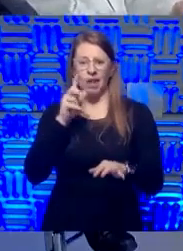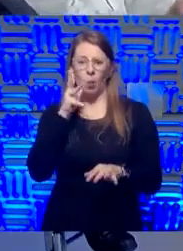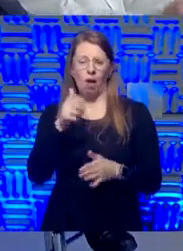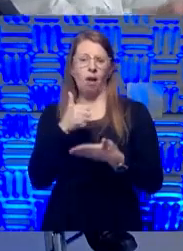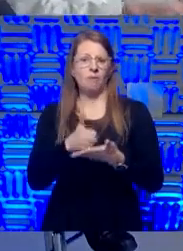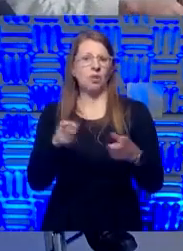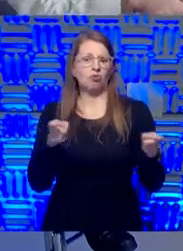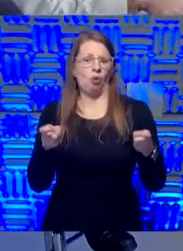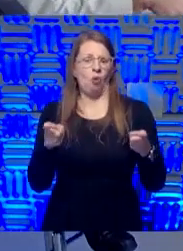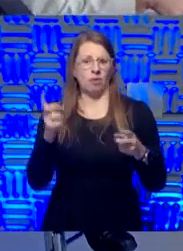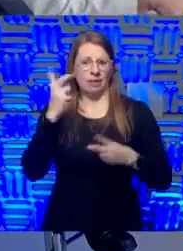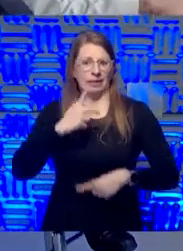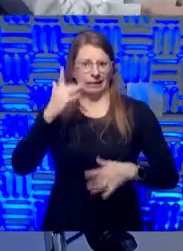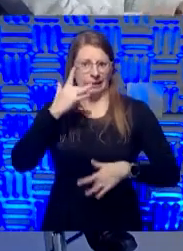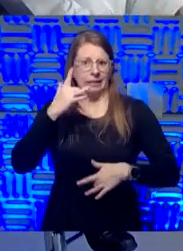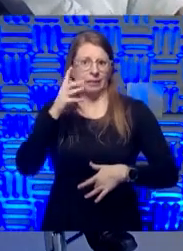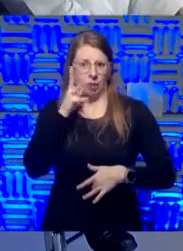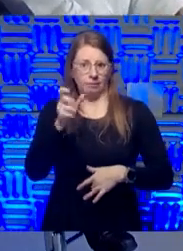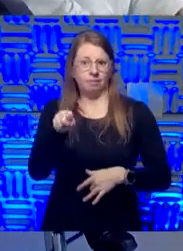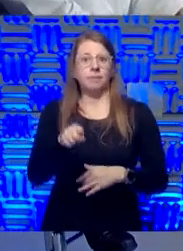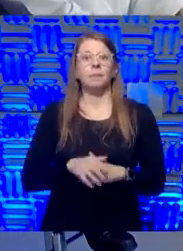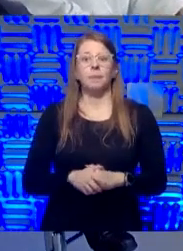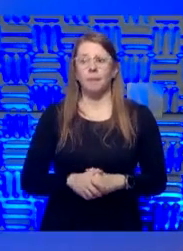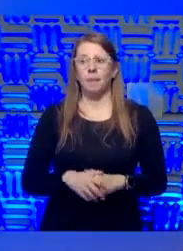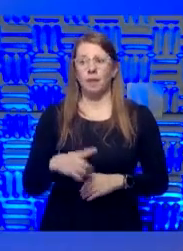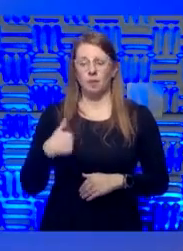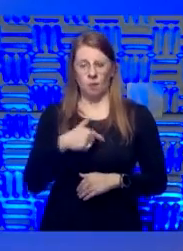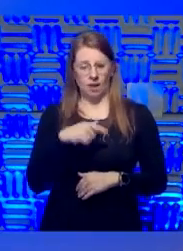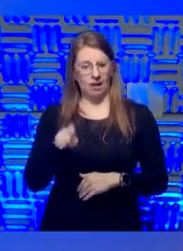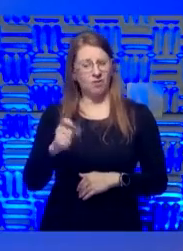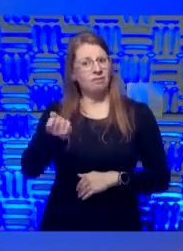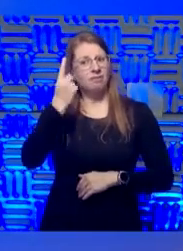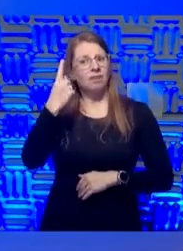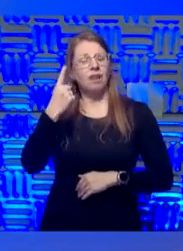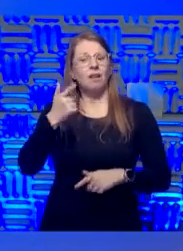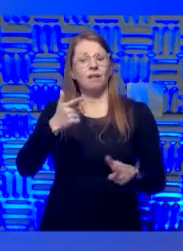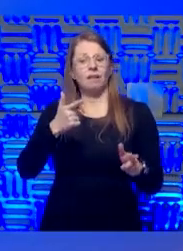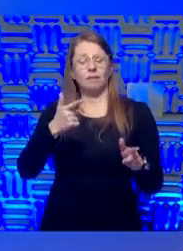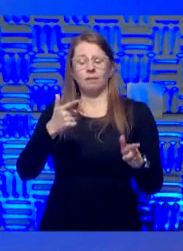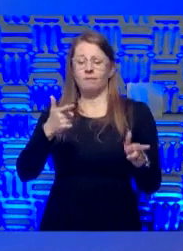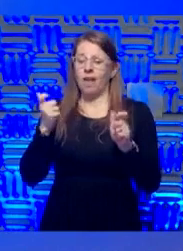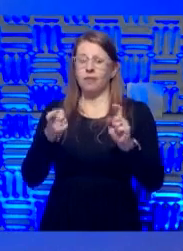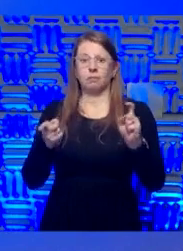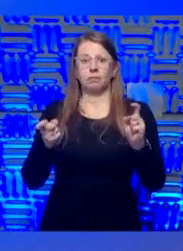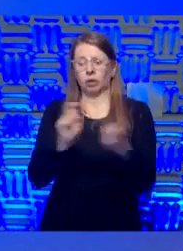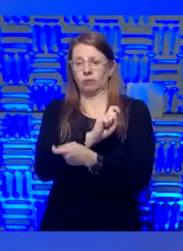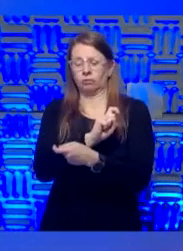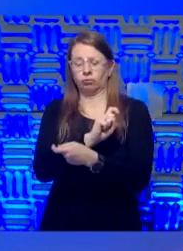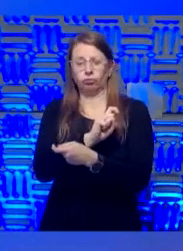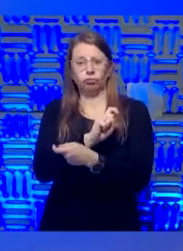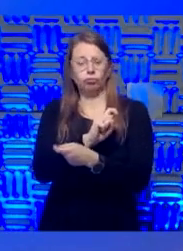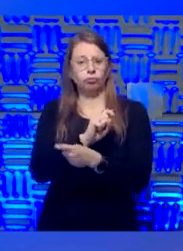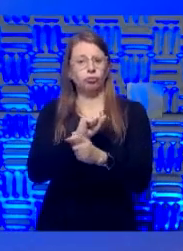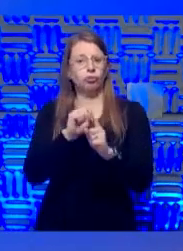I think we all have to understand this is a very quickly evolving situation that we are